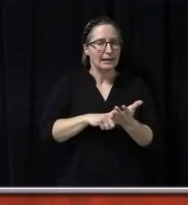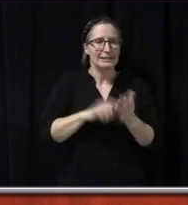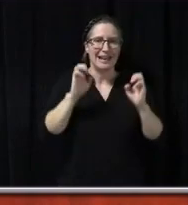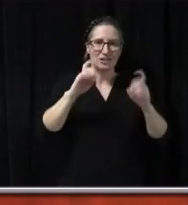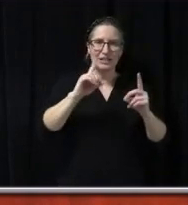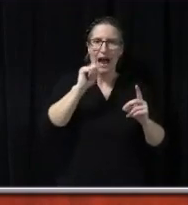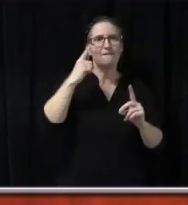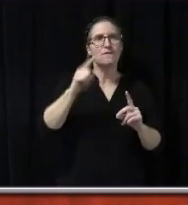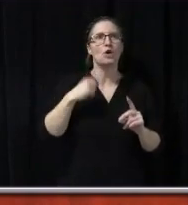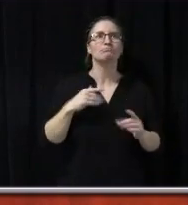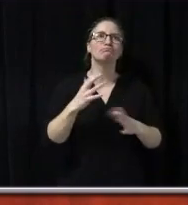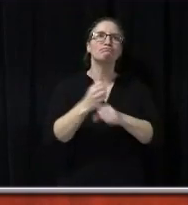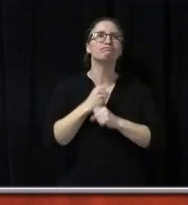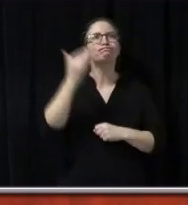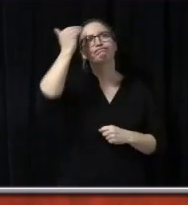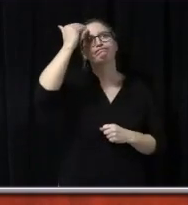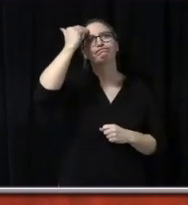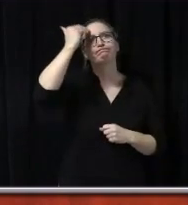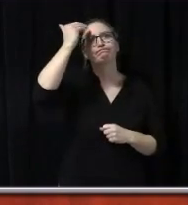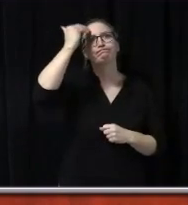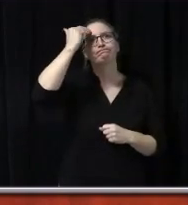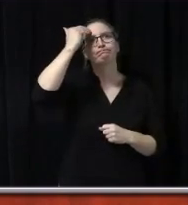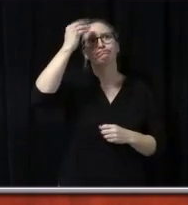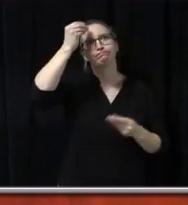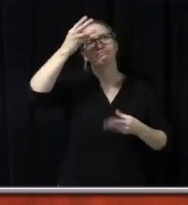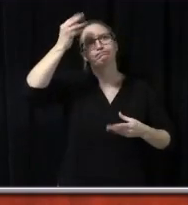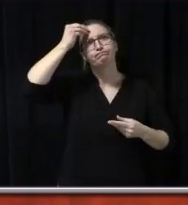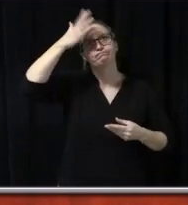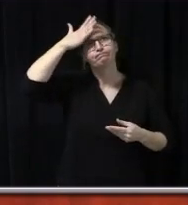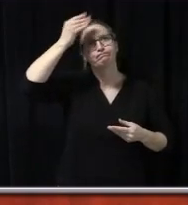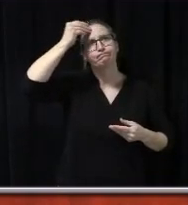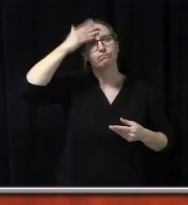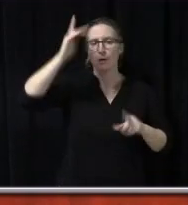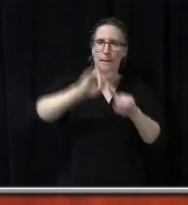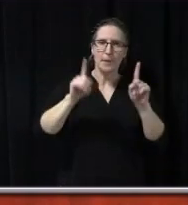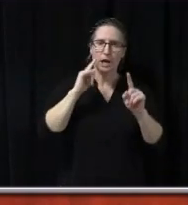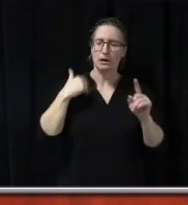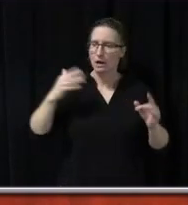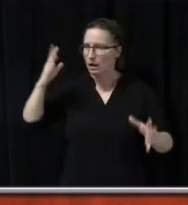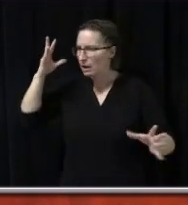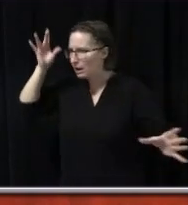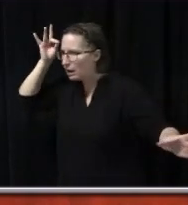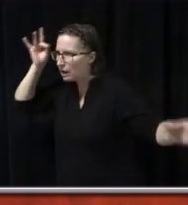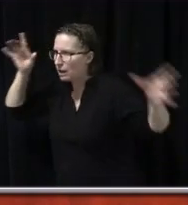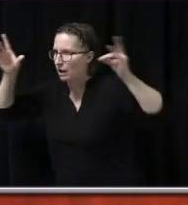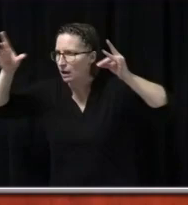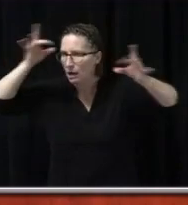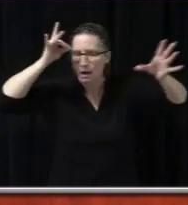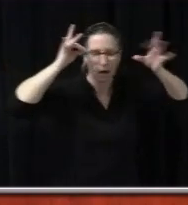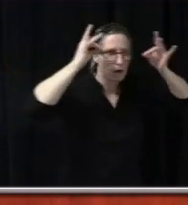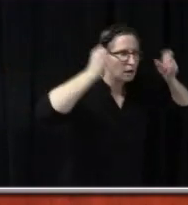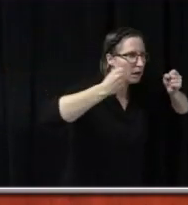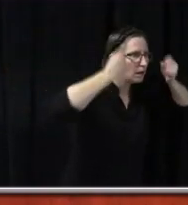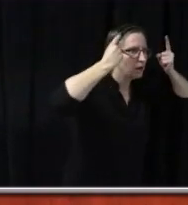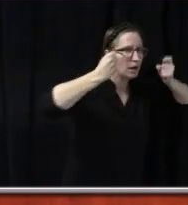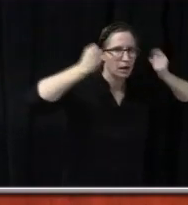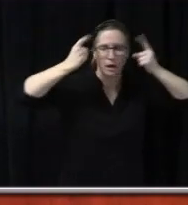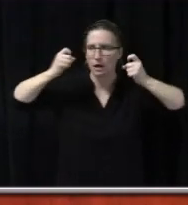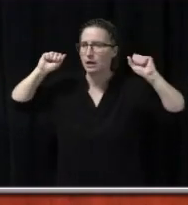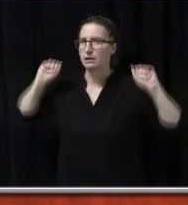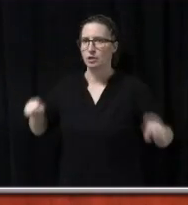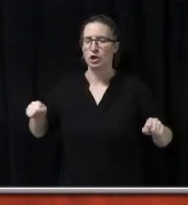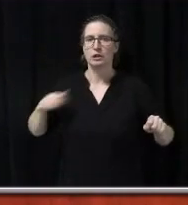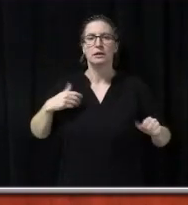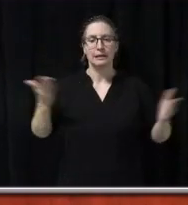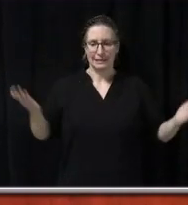the accumulation of knowledge, but engaging with the world around us in meaningful ways. Through our education at UW-Whitewater,